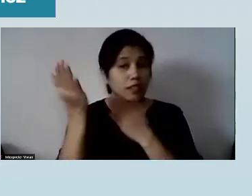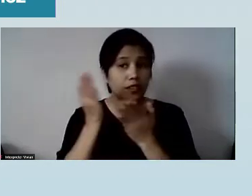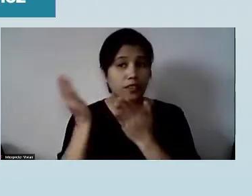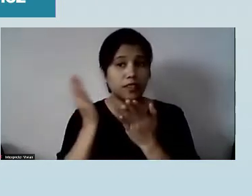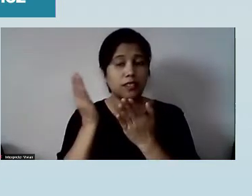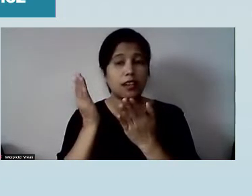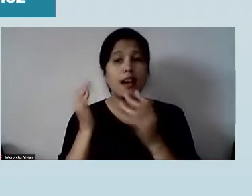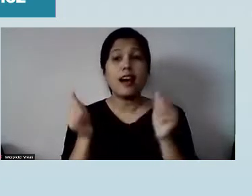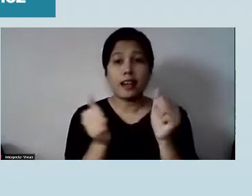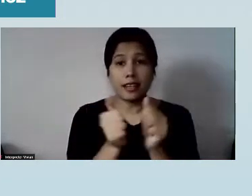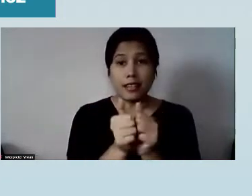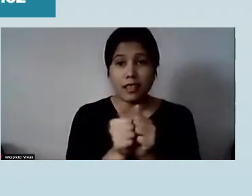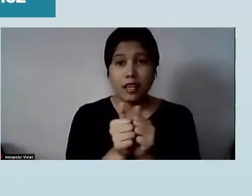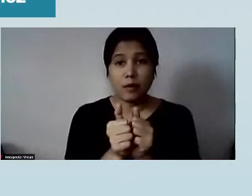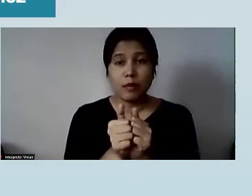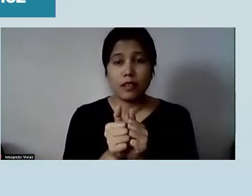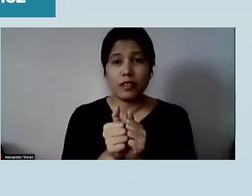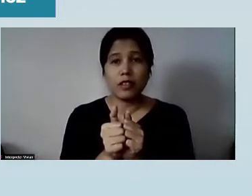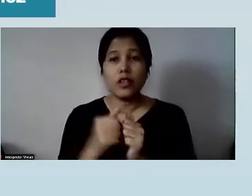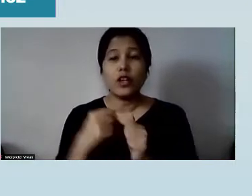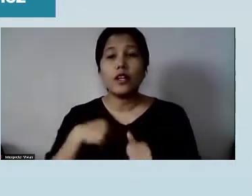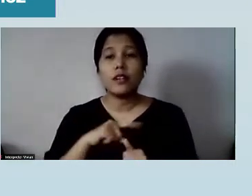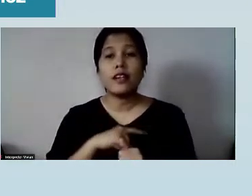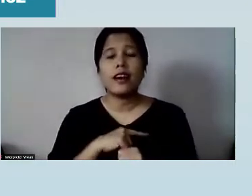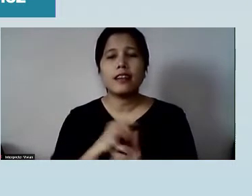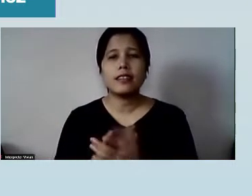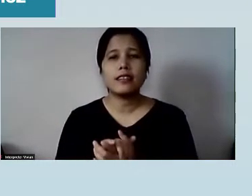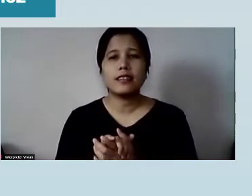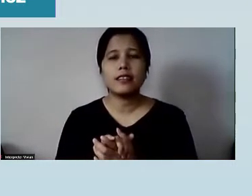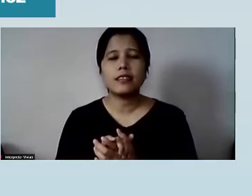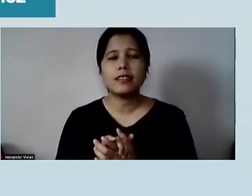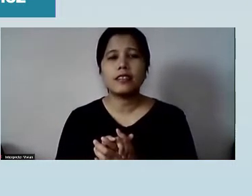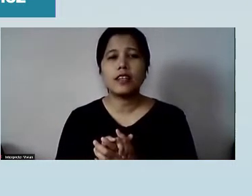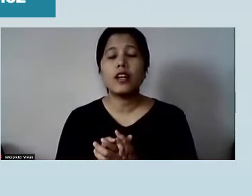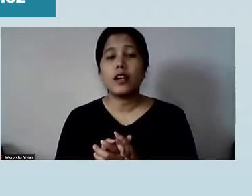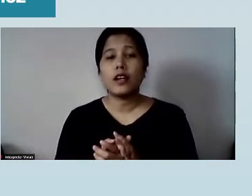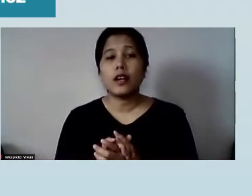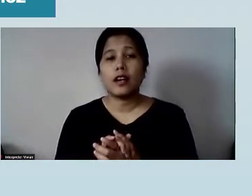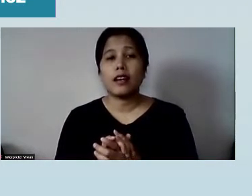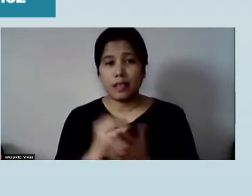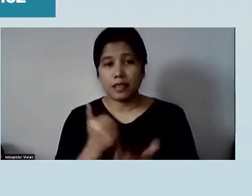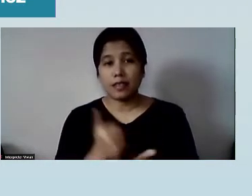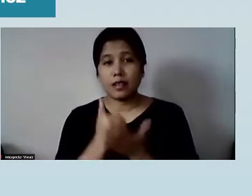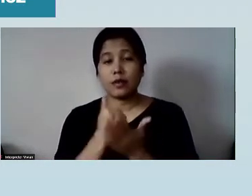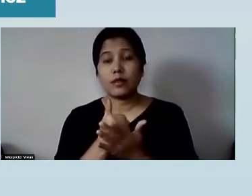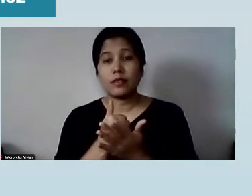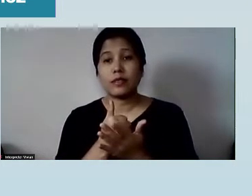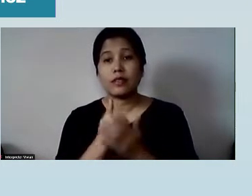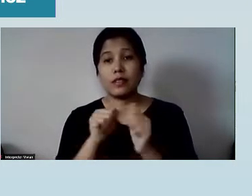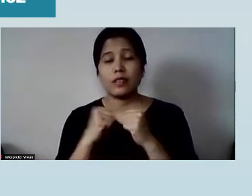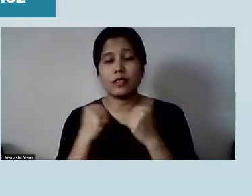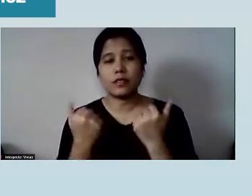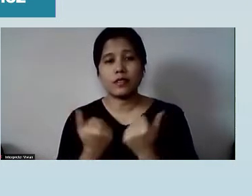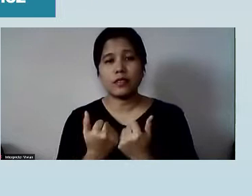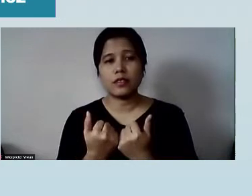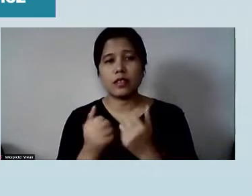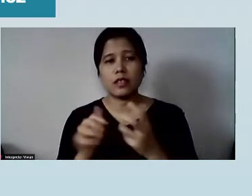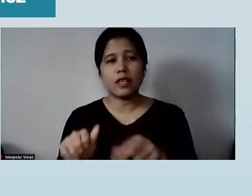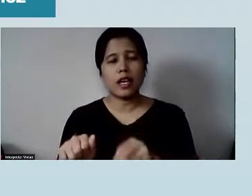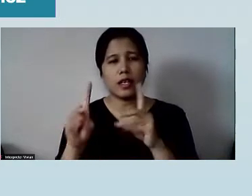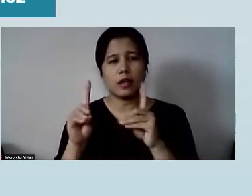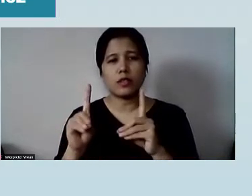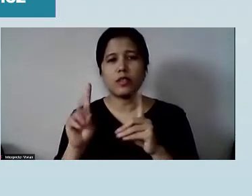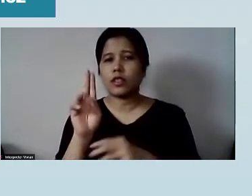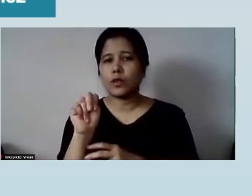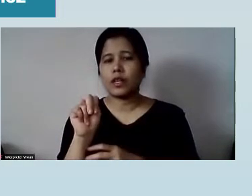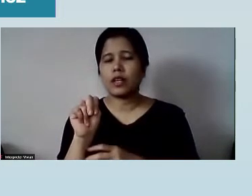Kasama po yan. Kasi we are a state party to this international treaty, no? And the date of adoption by the UN